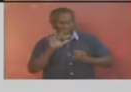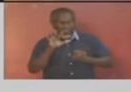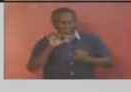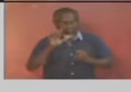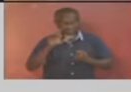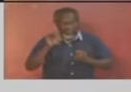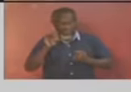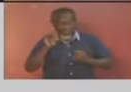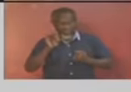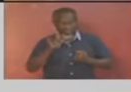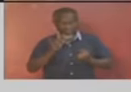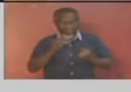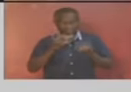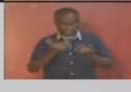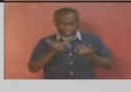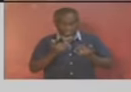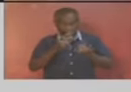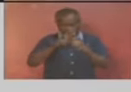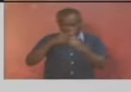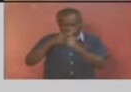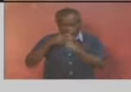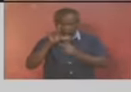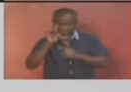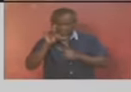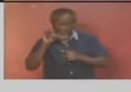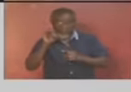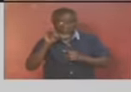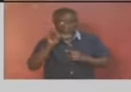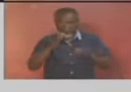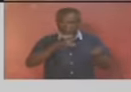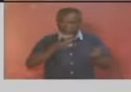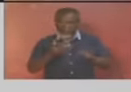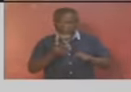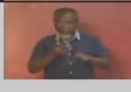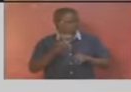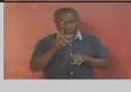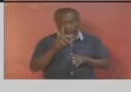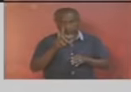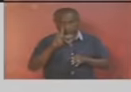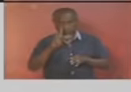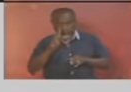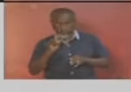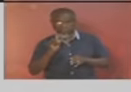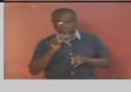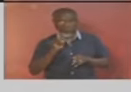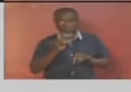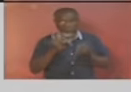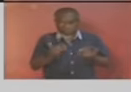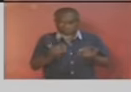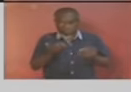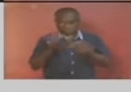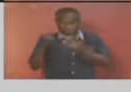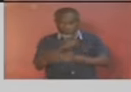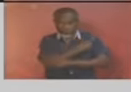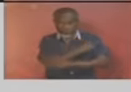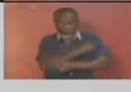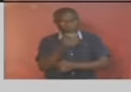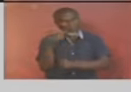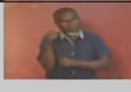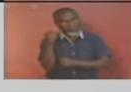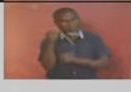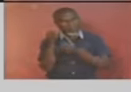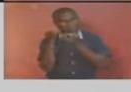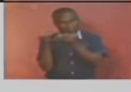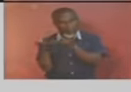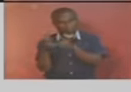cases 88, deaths at 140, and total patients in hospital are now at 10. In our step-down facility, there are